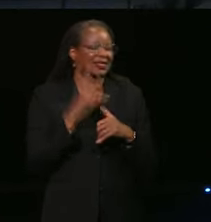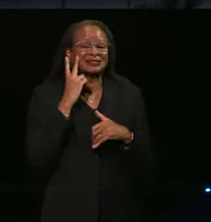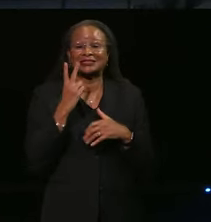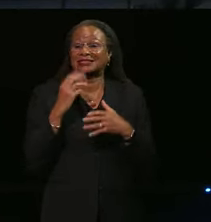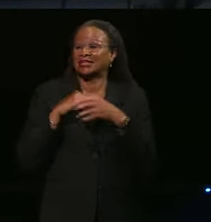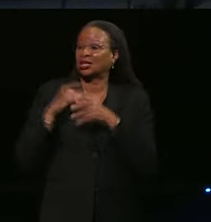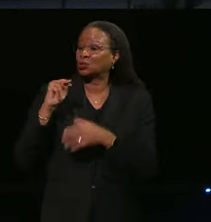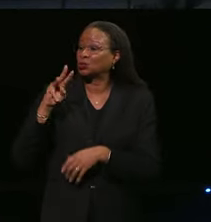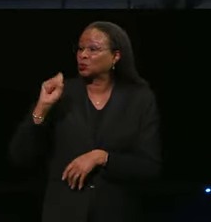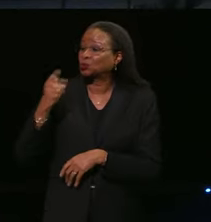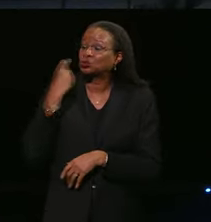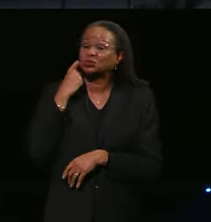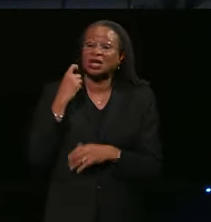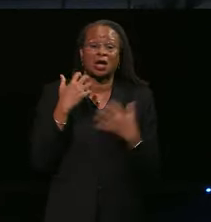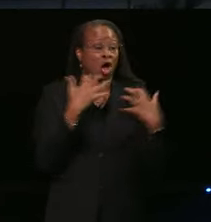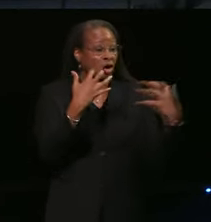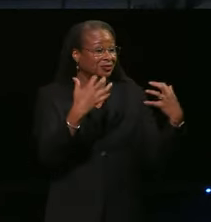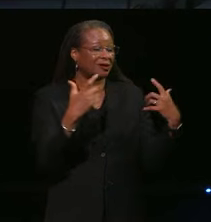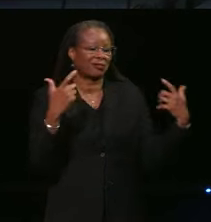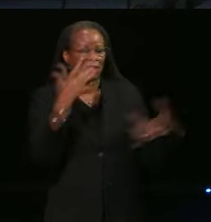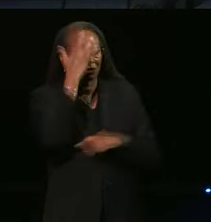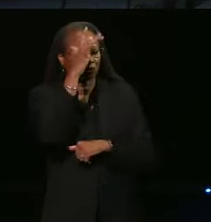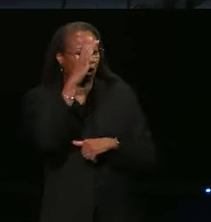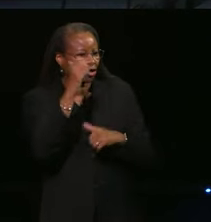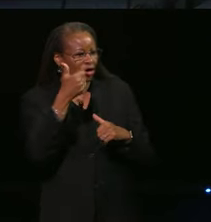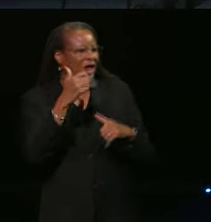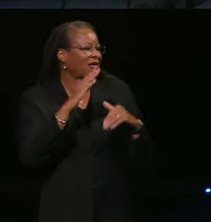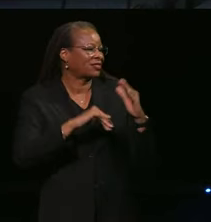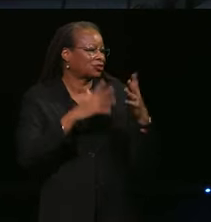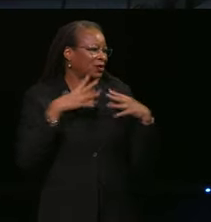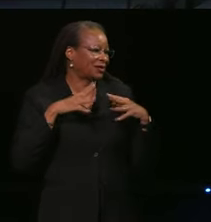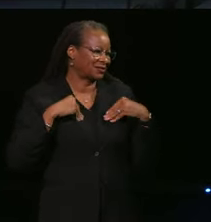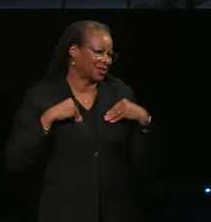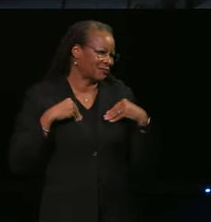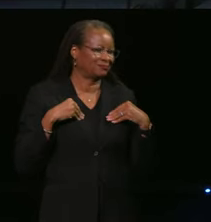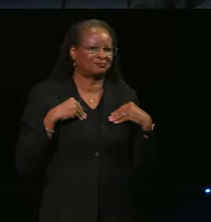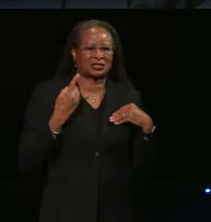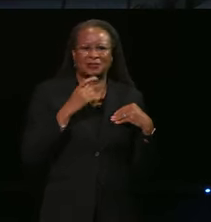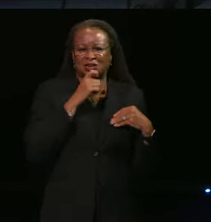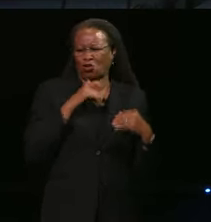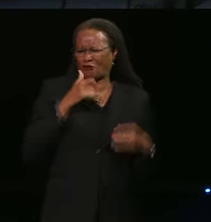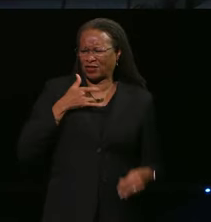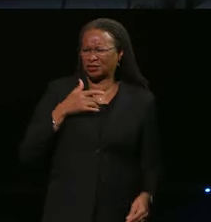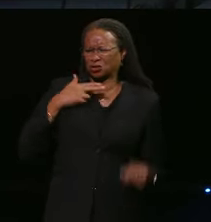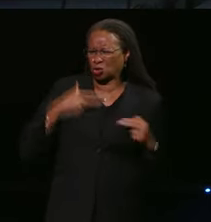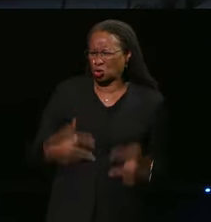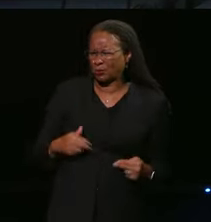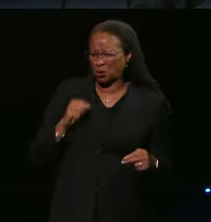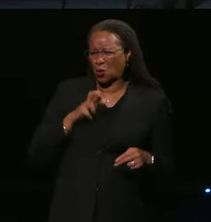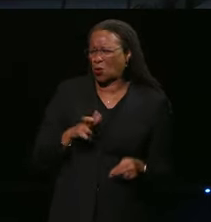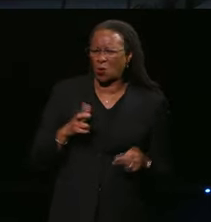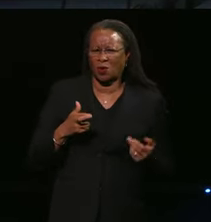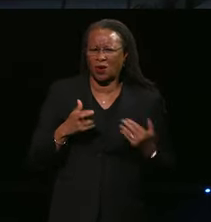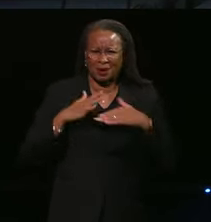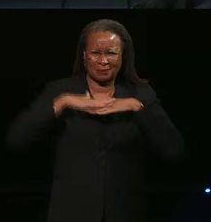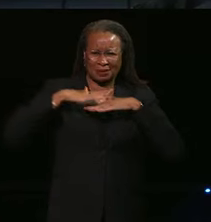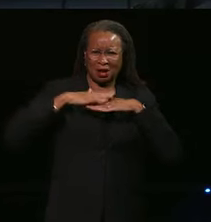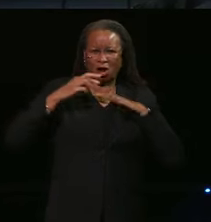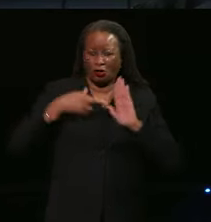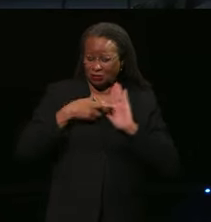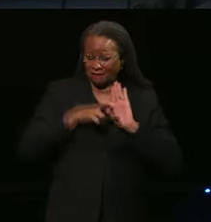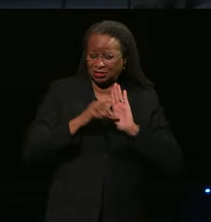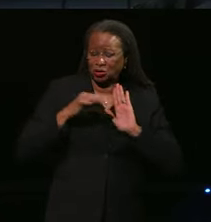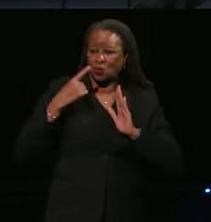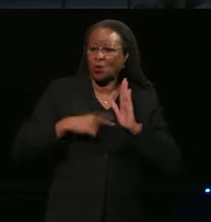lately, is audiences are a lot smarter than to accept something that they don't feel is human, or at the very least, a reflection